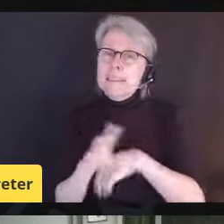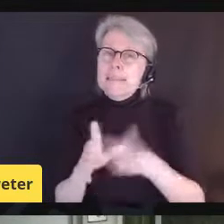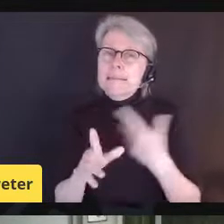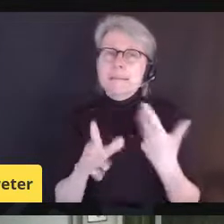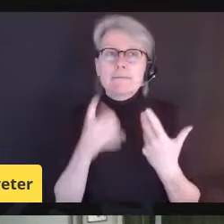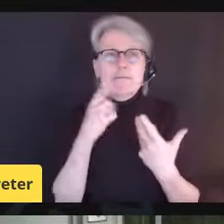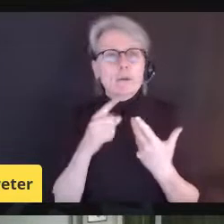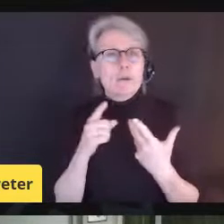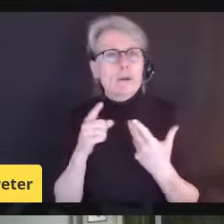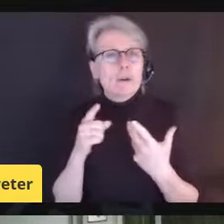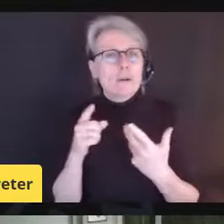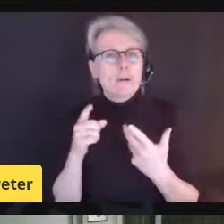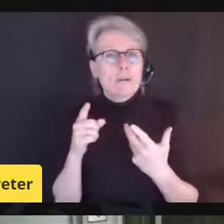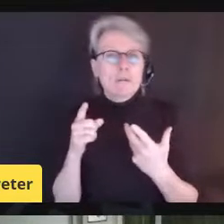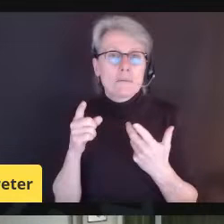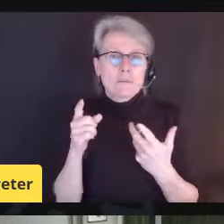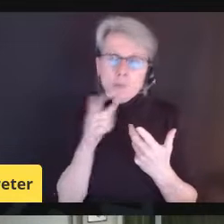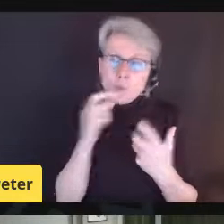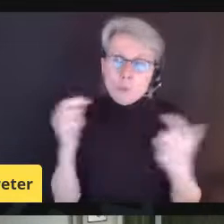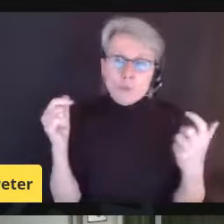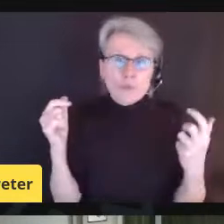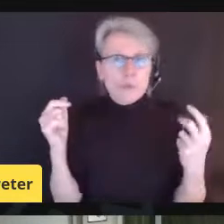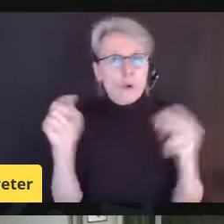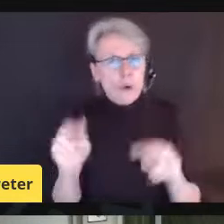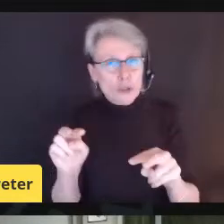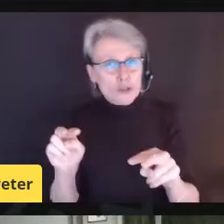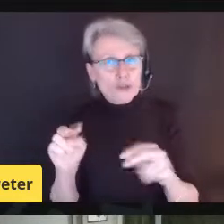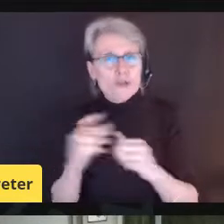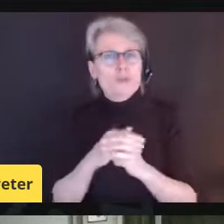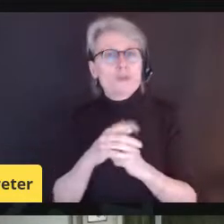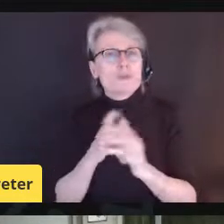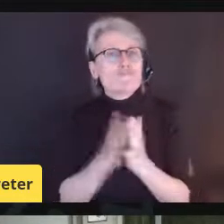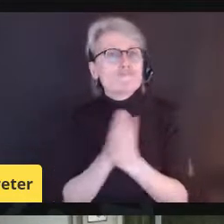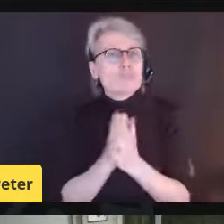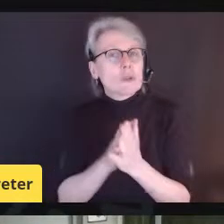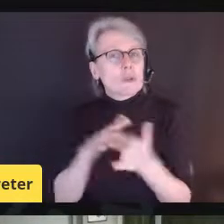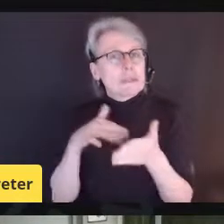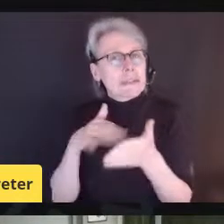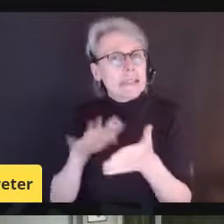the audience who want to go and explore your field a little more?